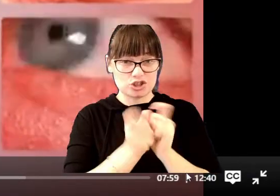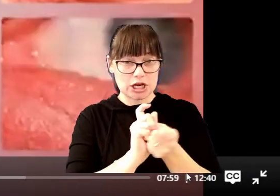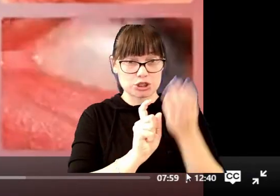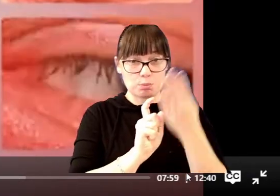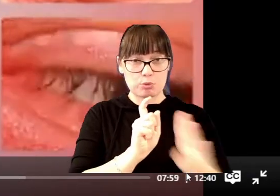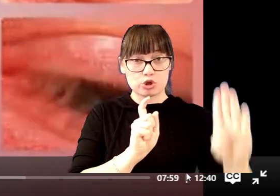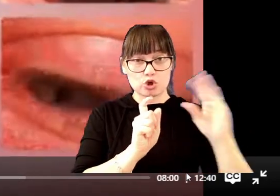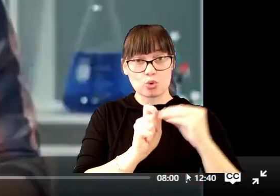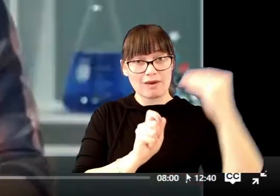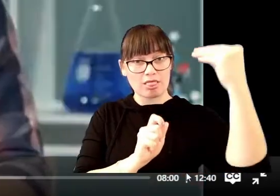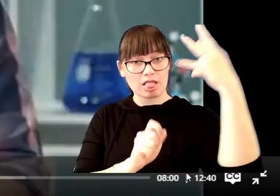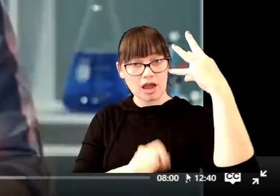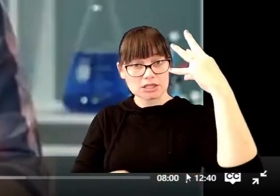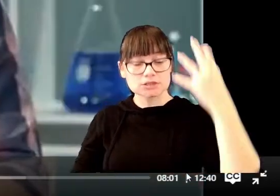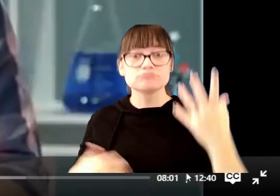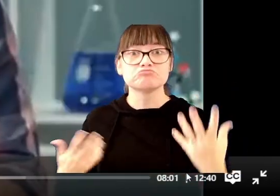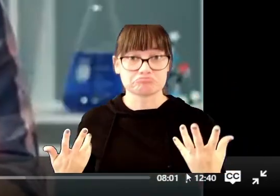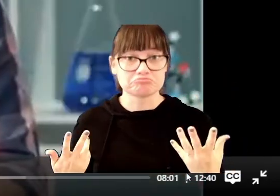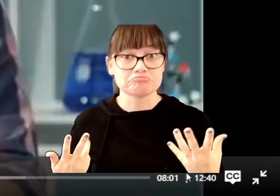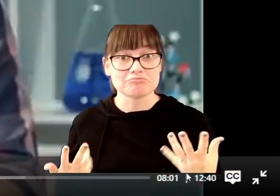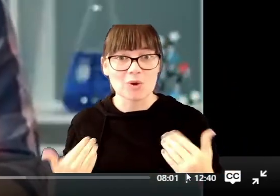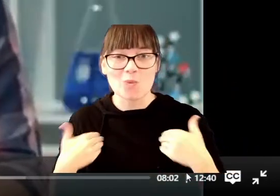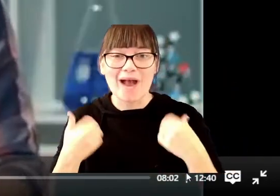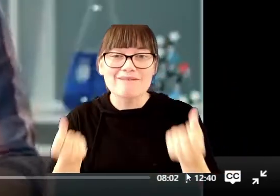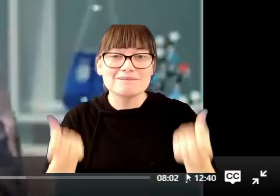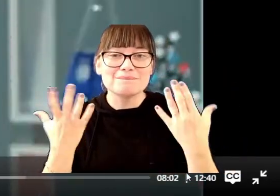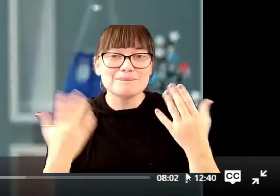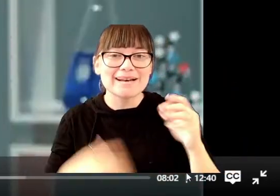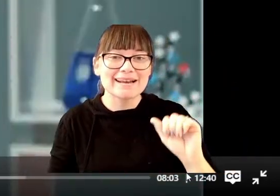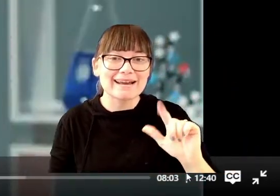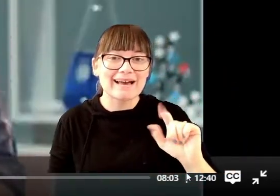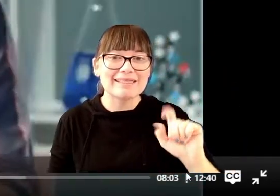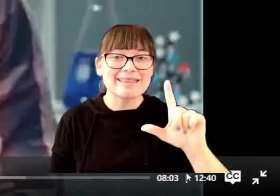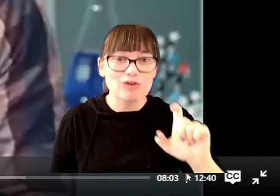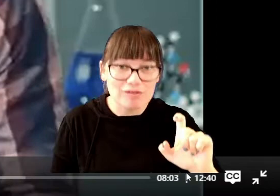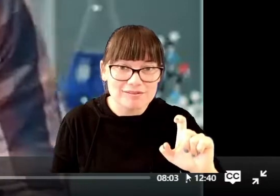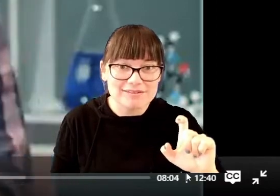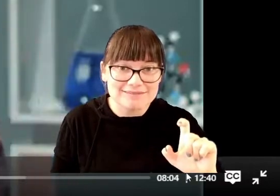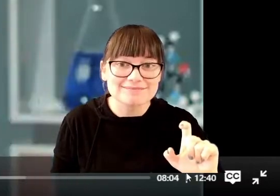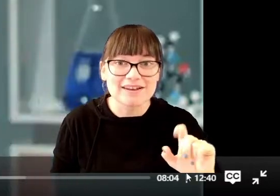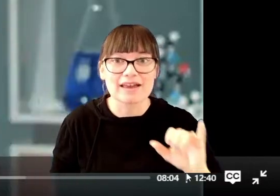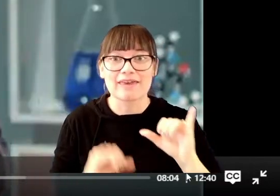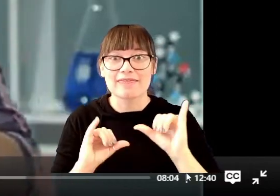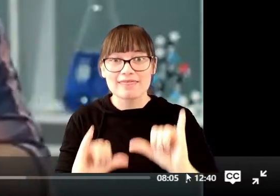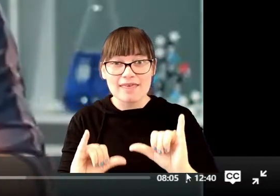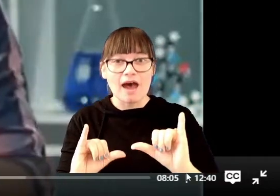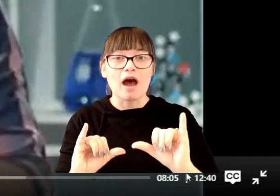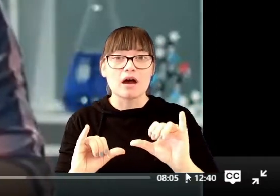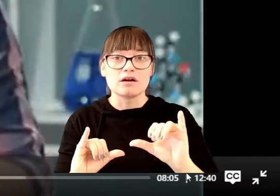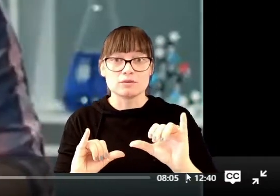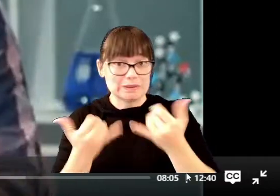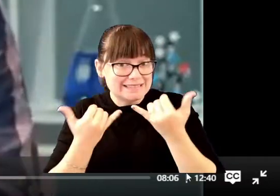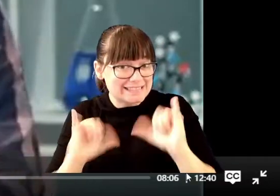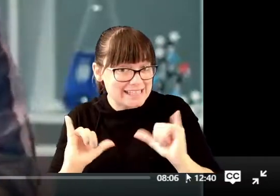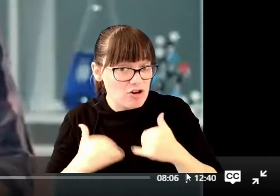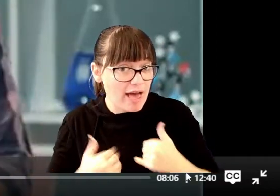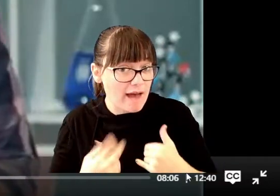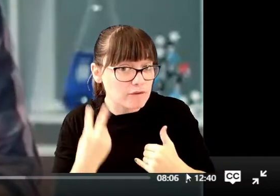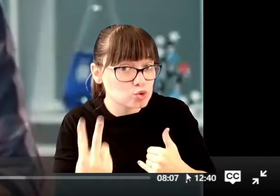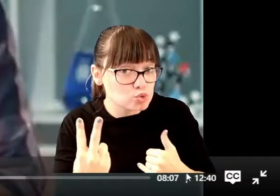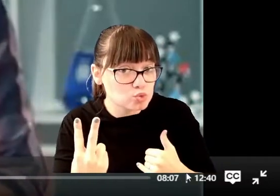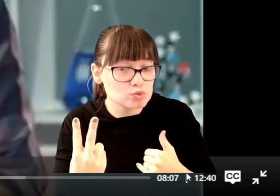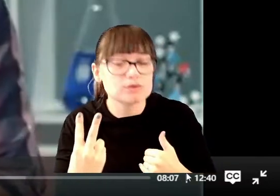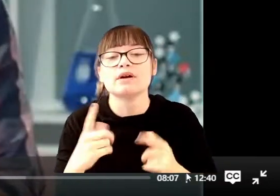different possibilities, right? And that's because there's multiple alleles. So there's multiple alleles which can come together. There's still only going to be two, but because